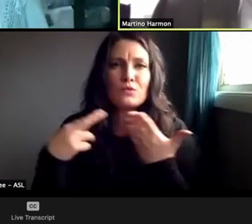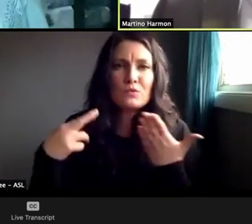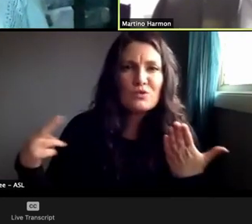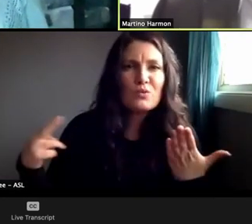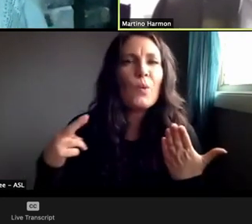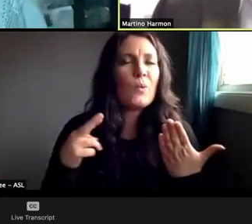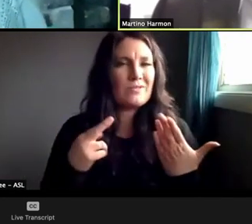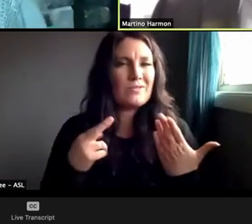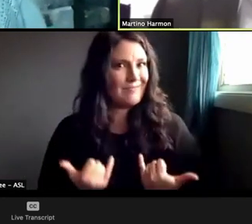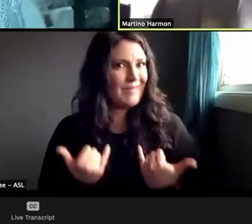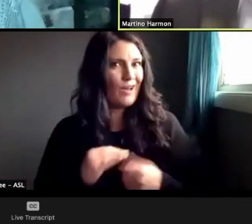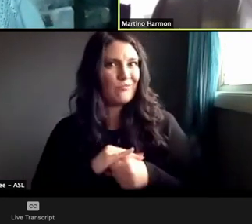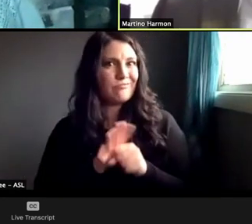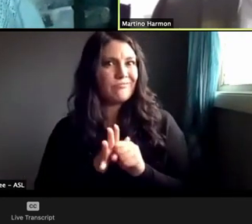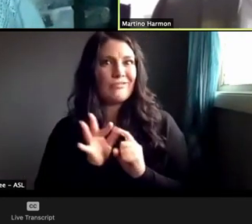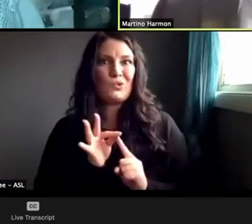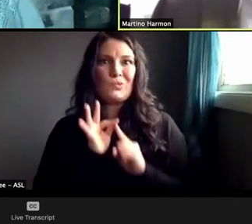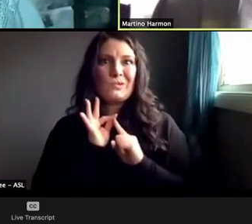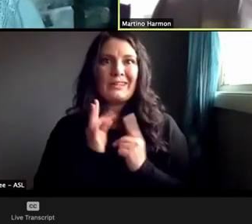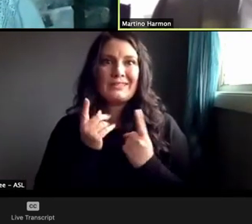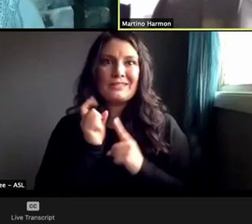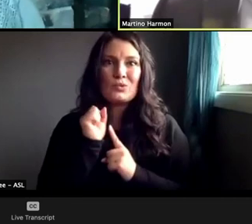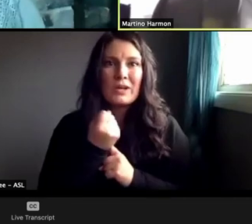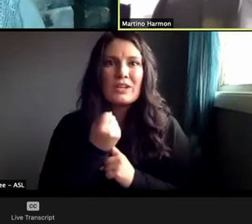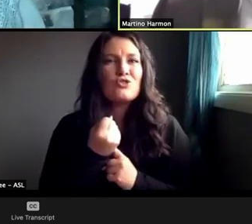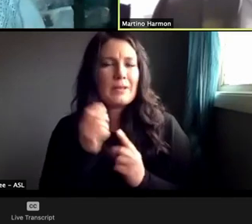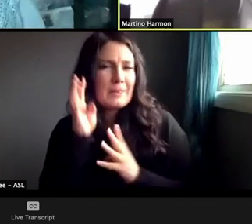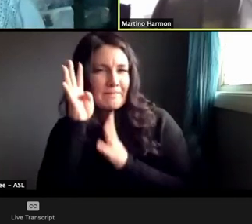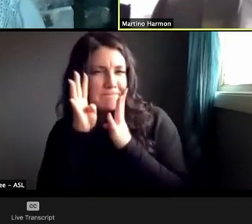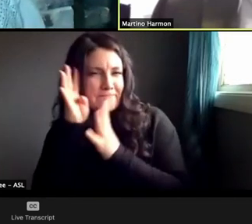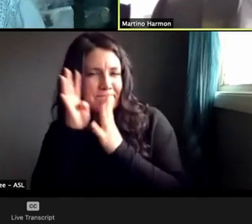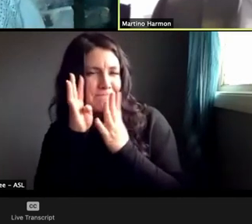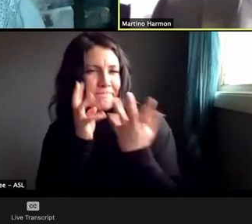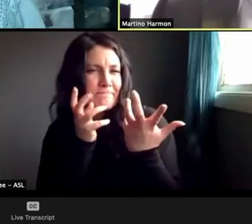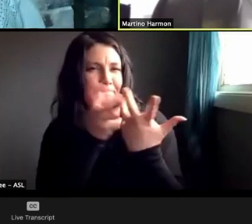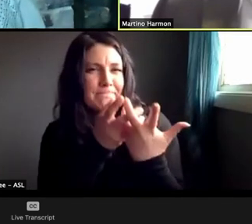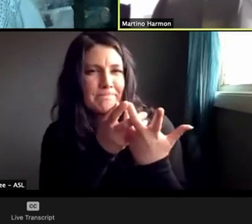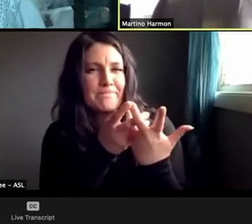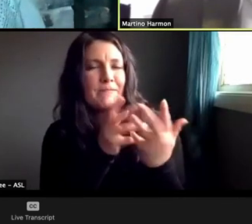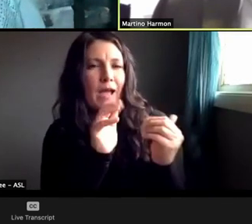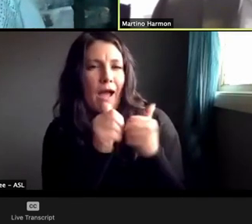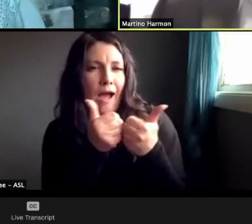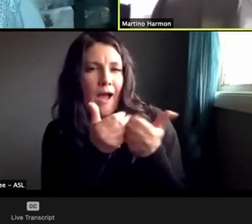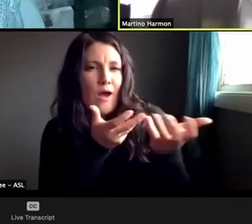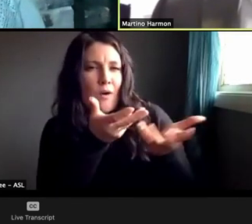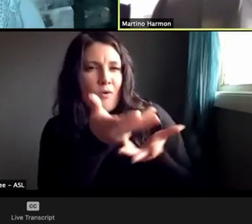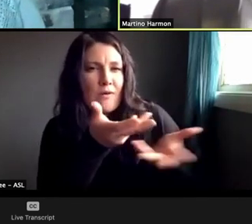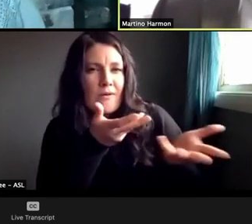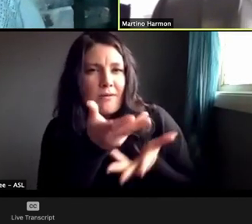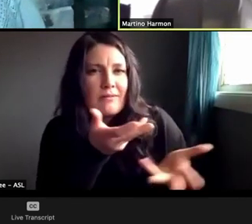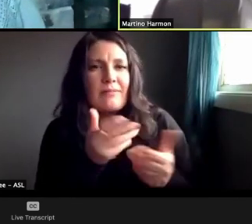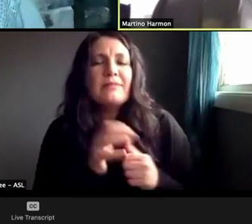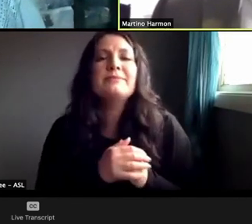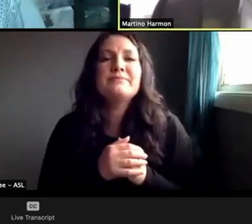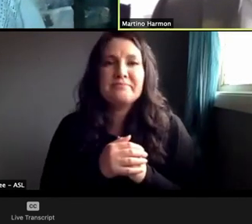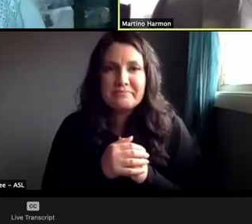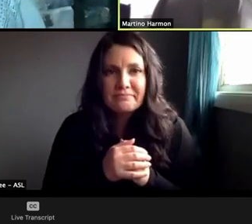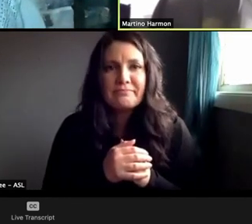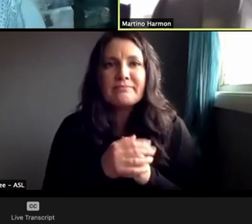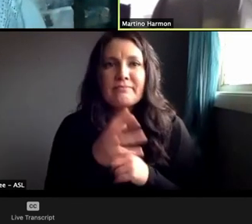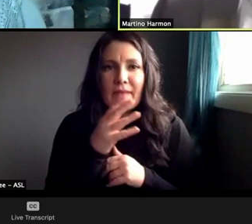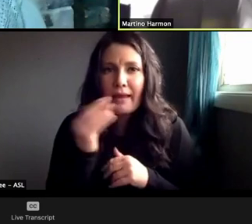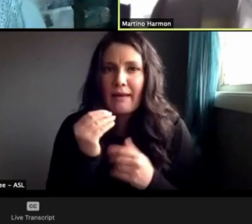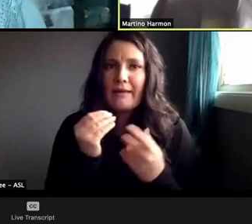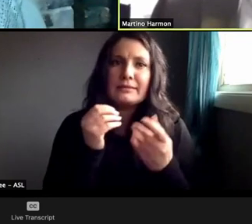challenging time. Meanwhile, peer support groups, events, and engagement opportunities sponsored by organizers and